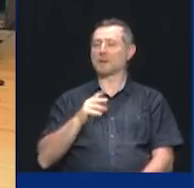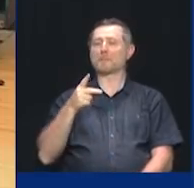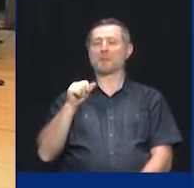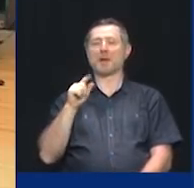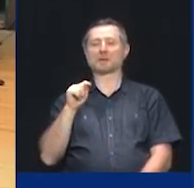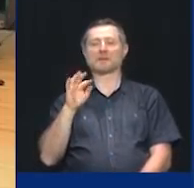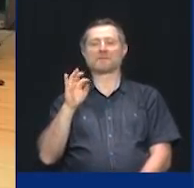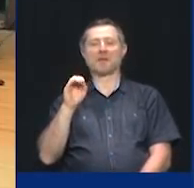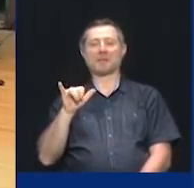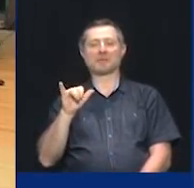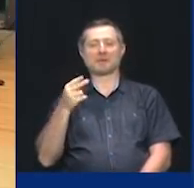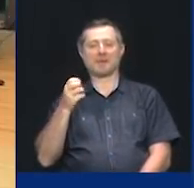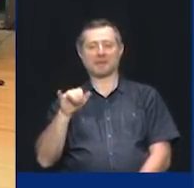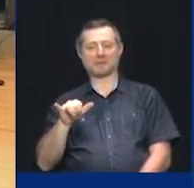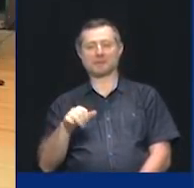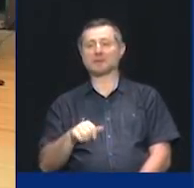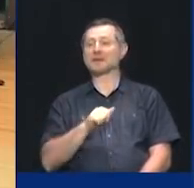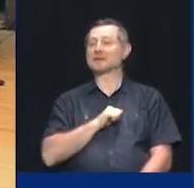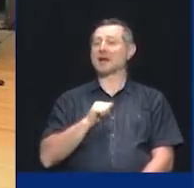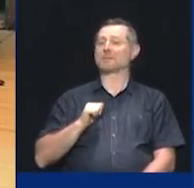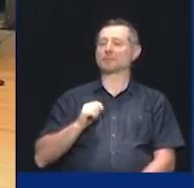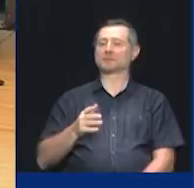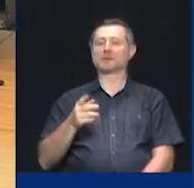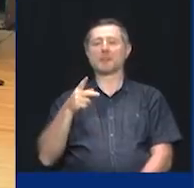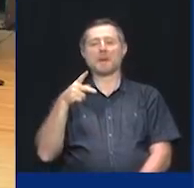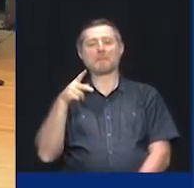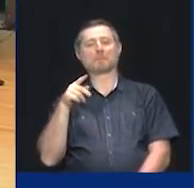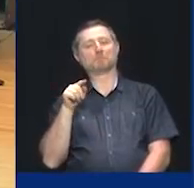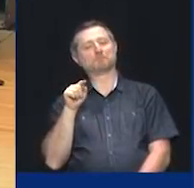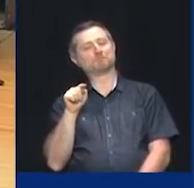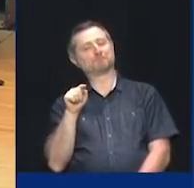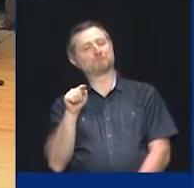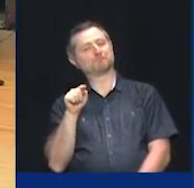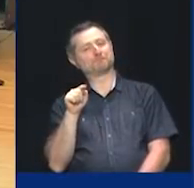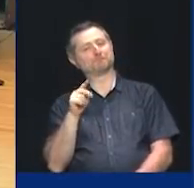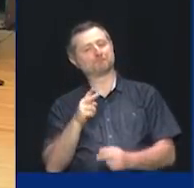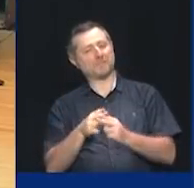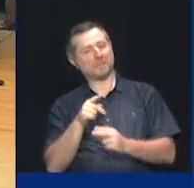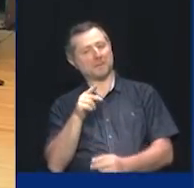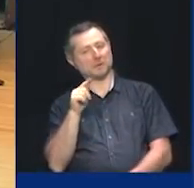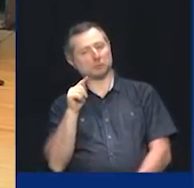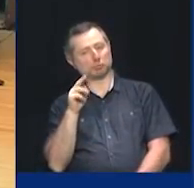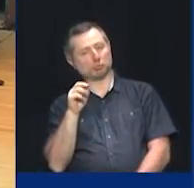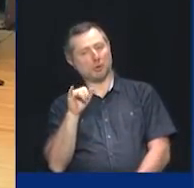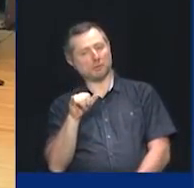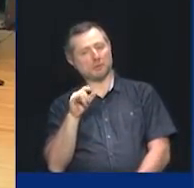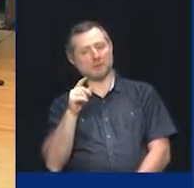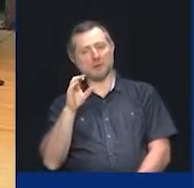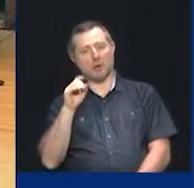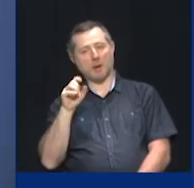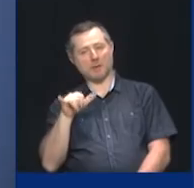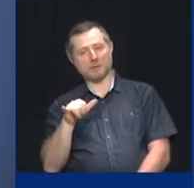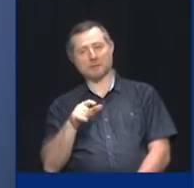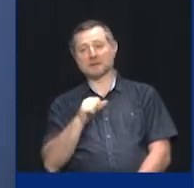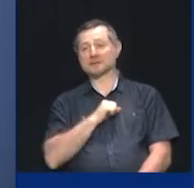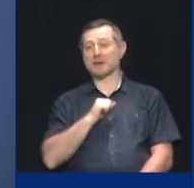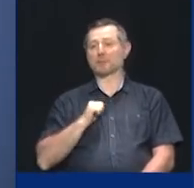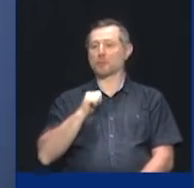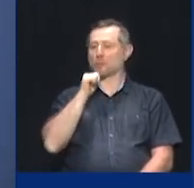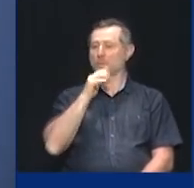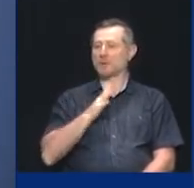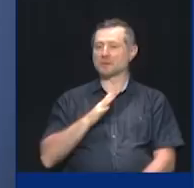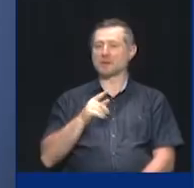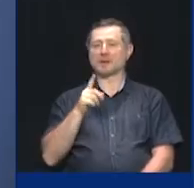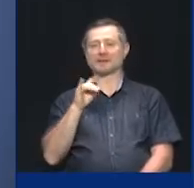Perry, State Senator Leroy Comrie, Assembly Member Diana Richardson,